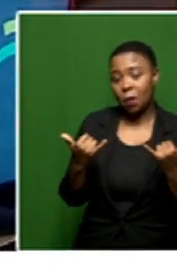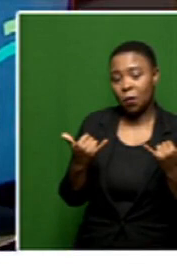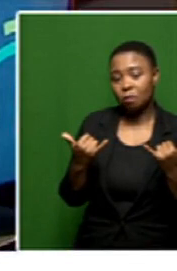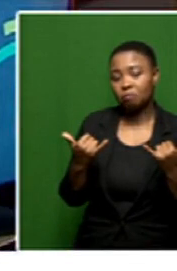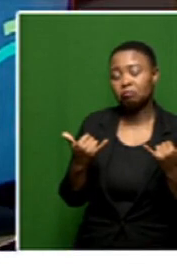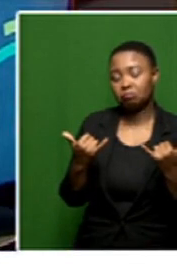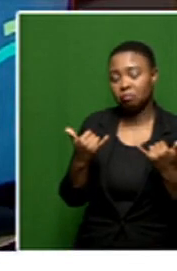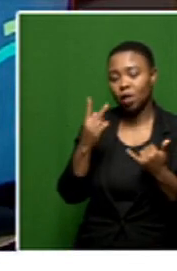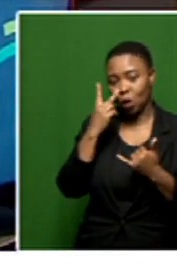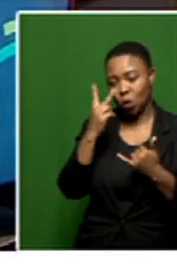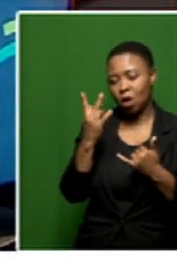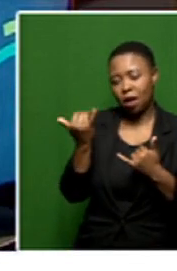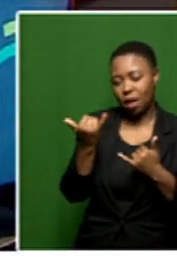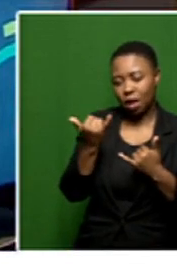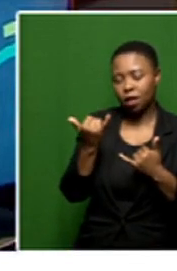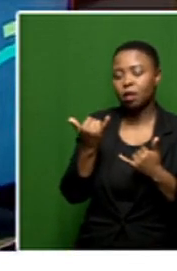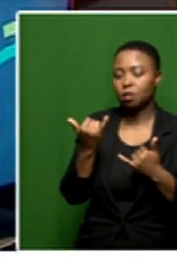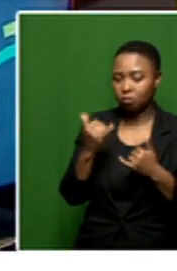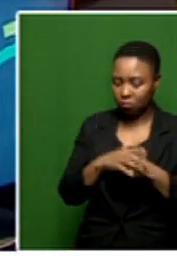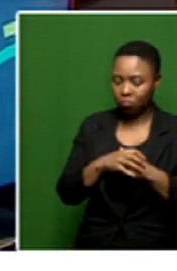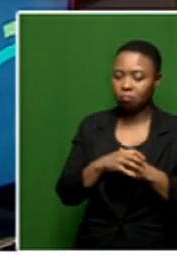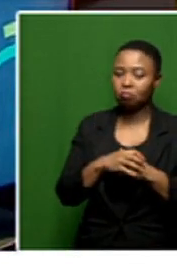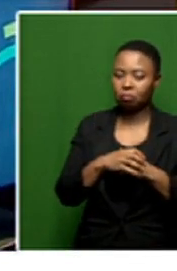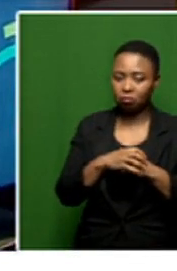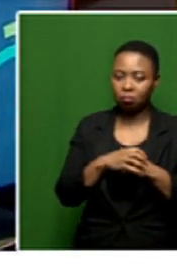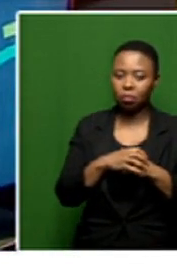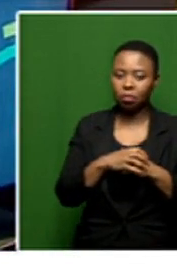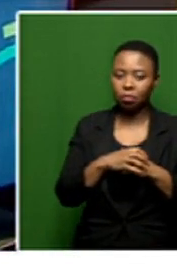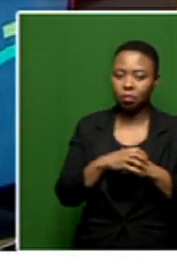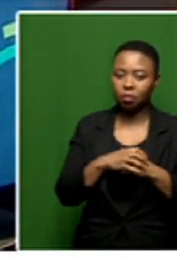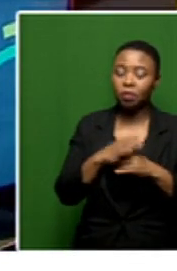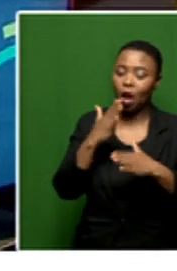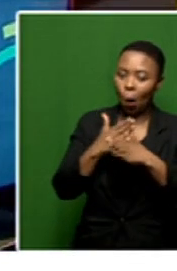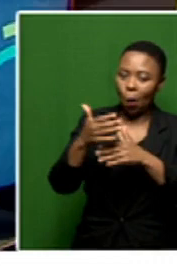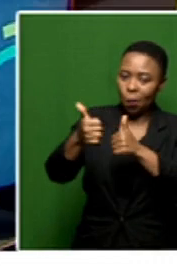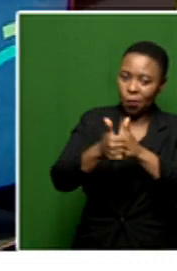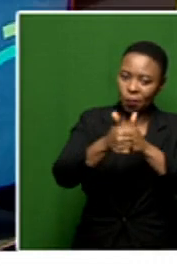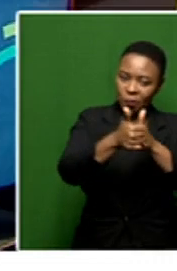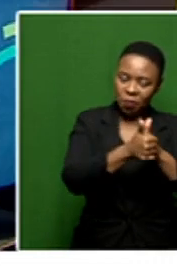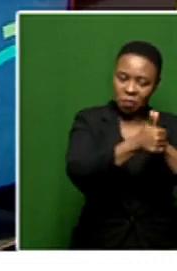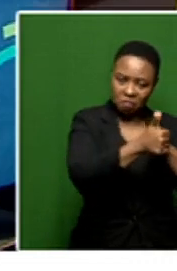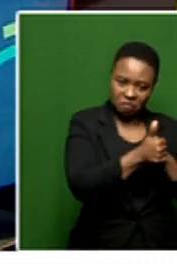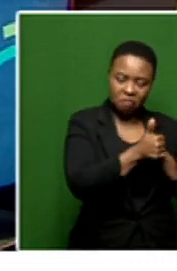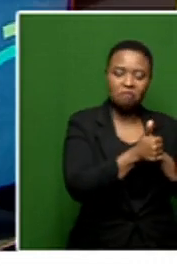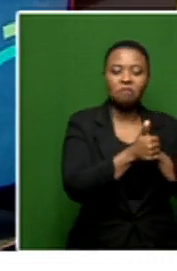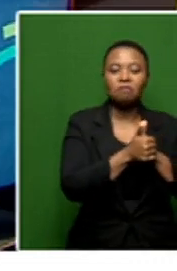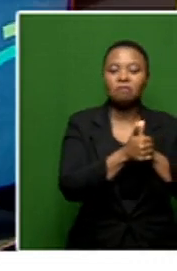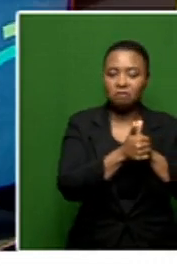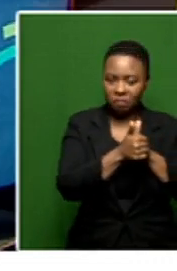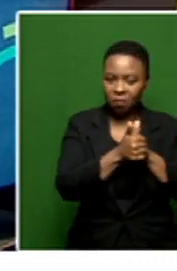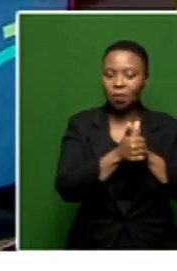it looks set that we're going to once again have these coalitions, running